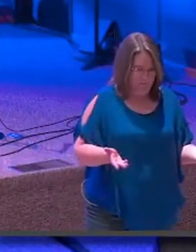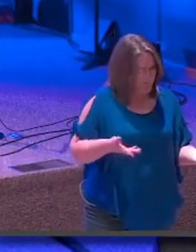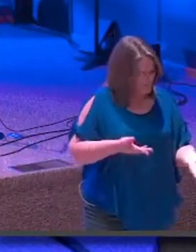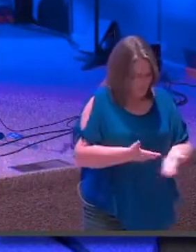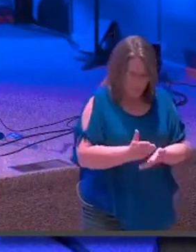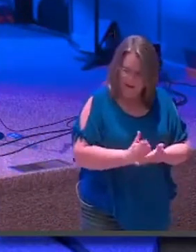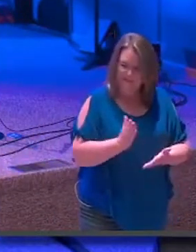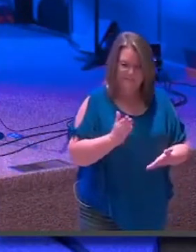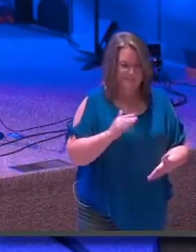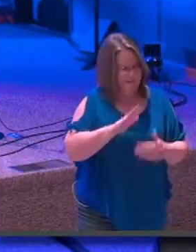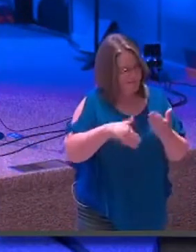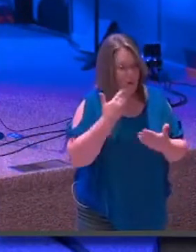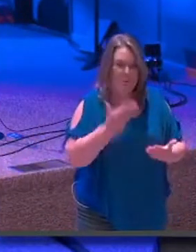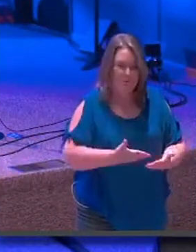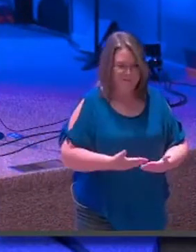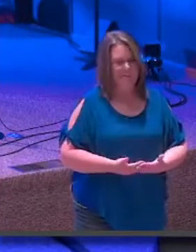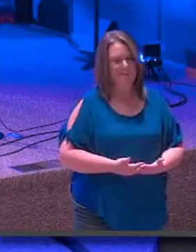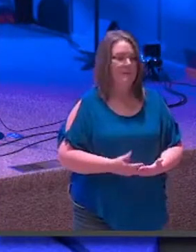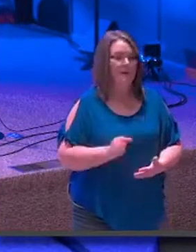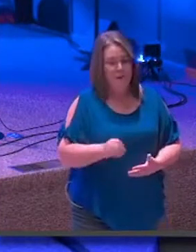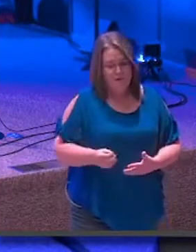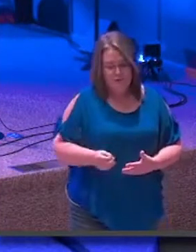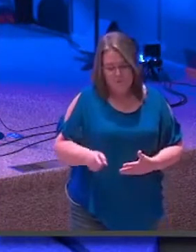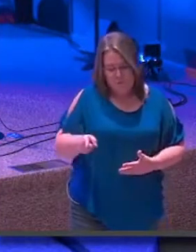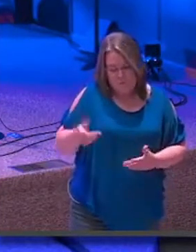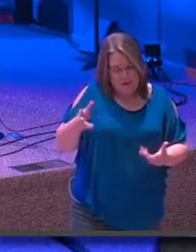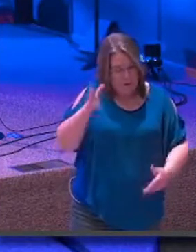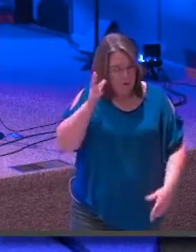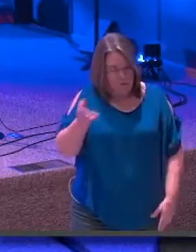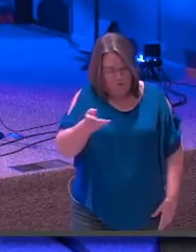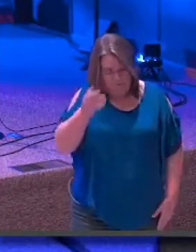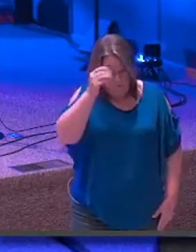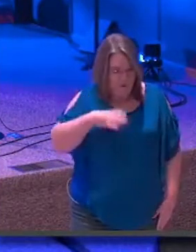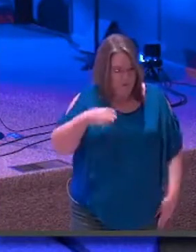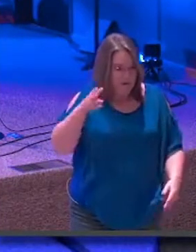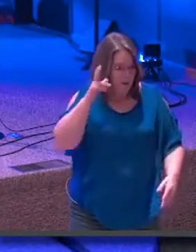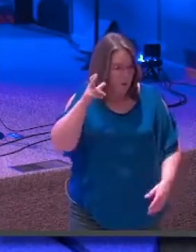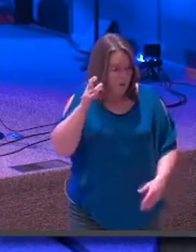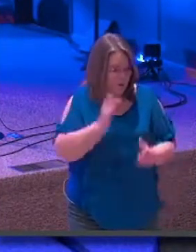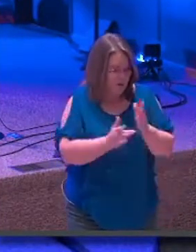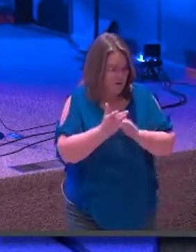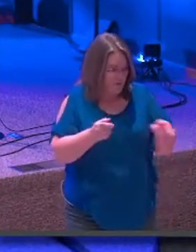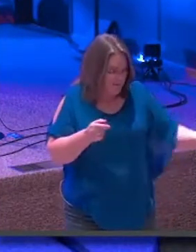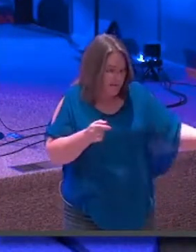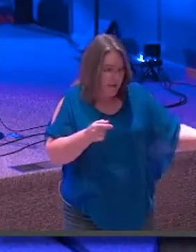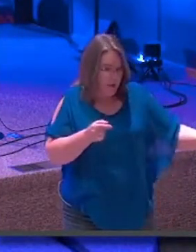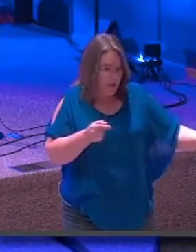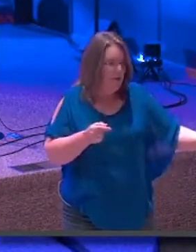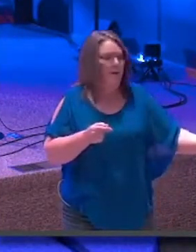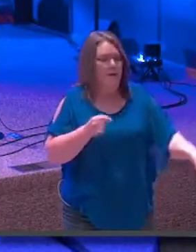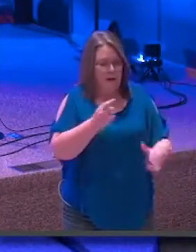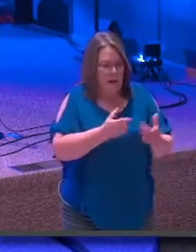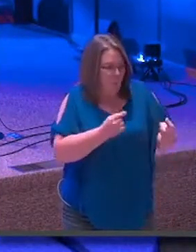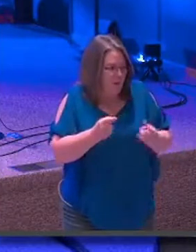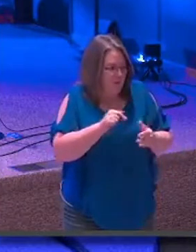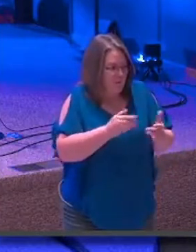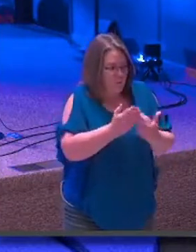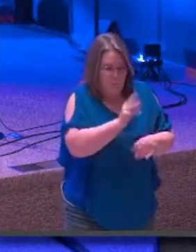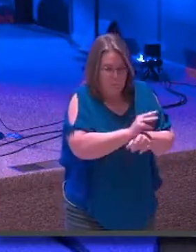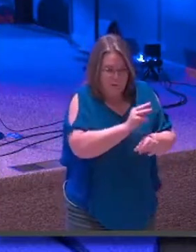good. And so these four men heard where Jesus was and what he had been doing in ministry, and